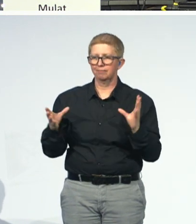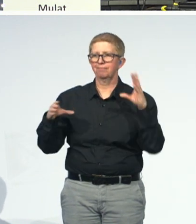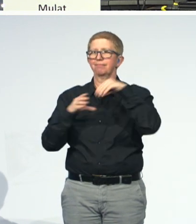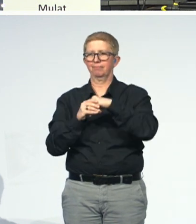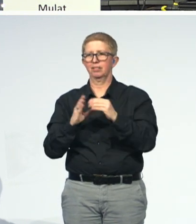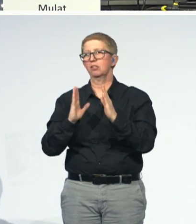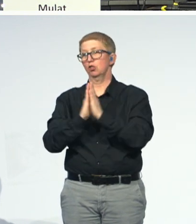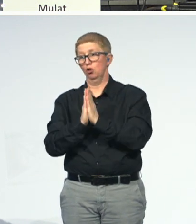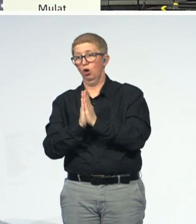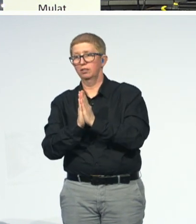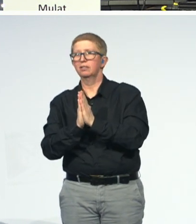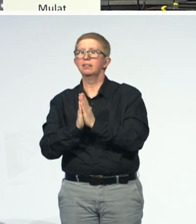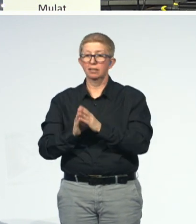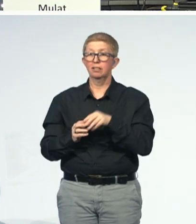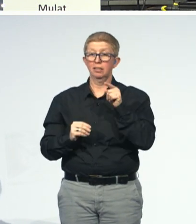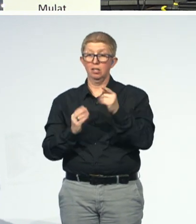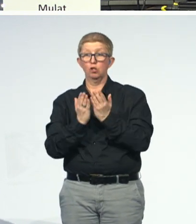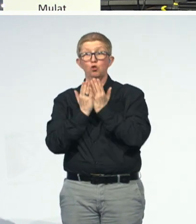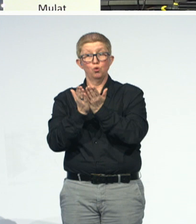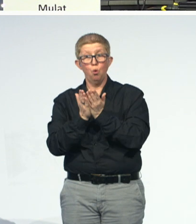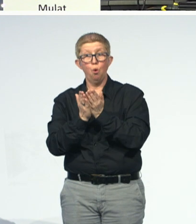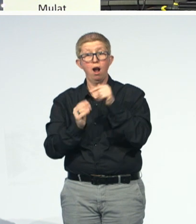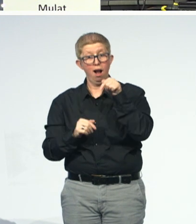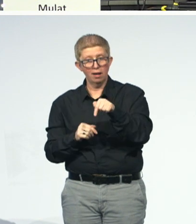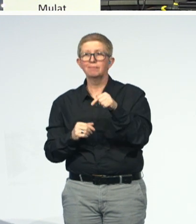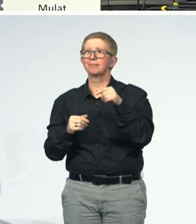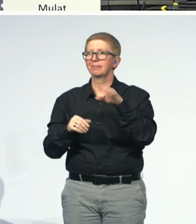the country, and but we